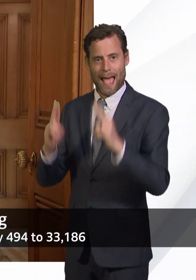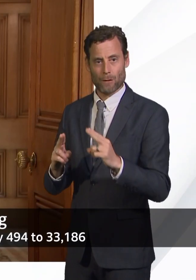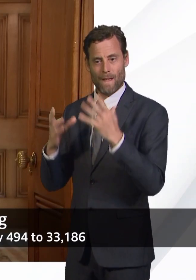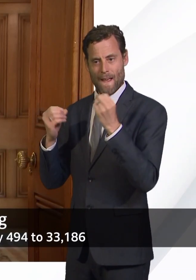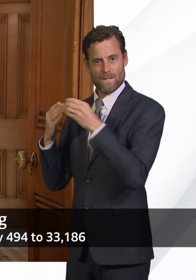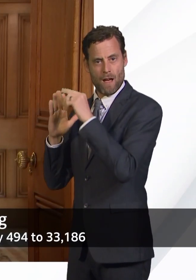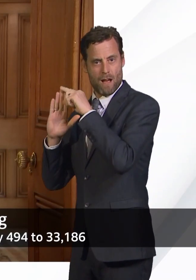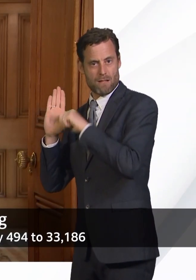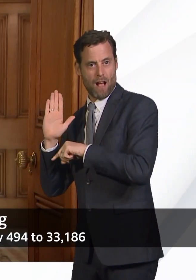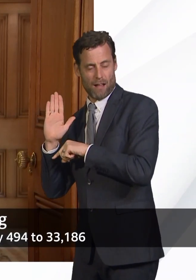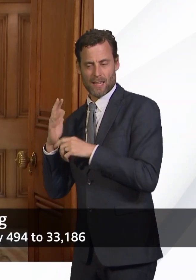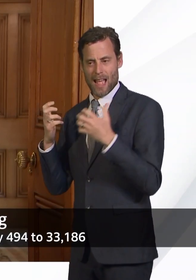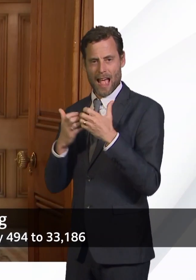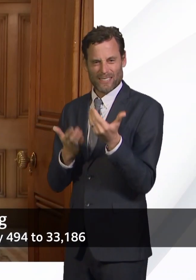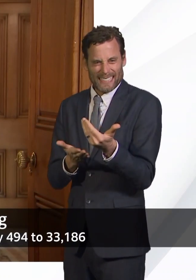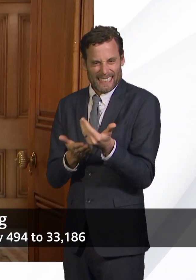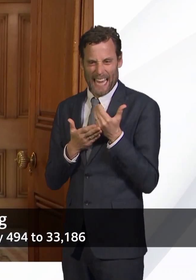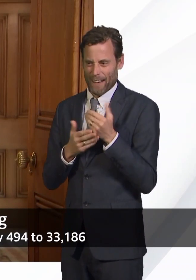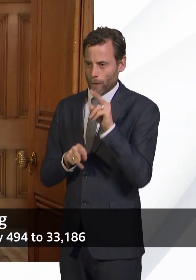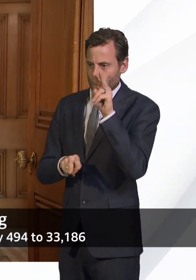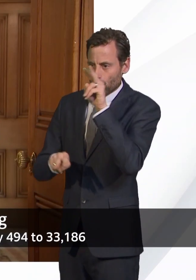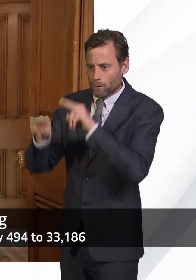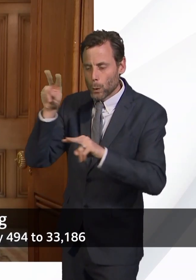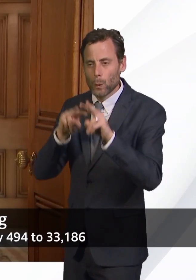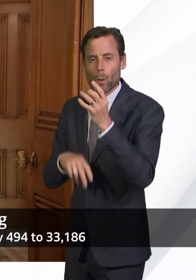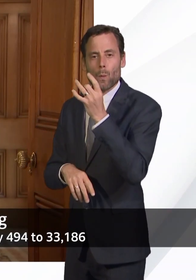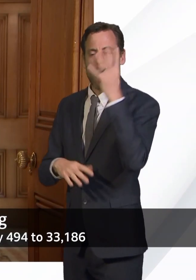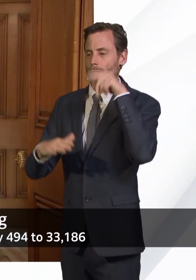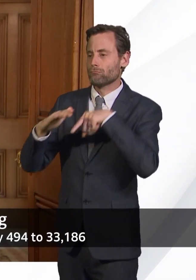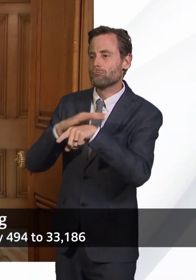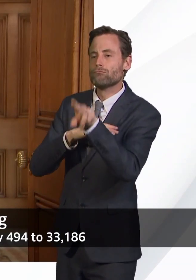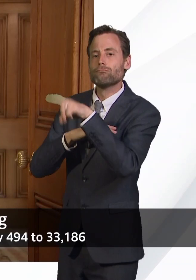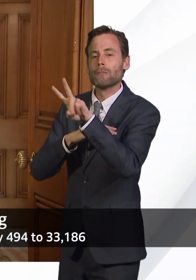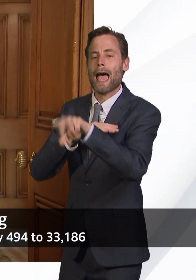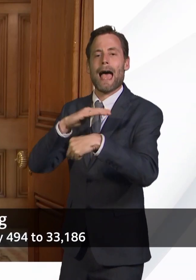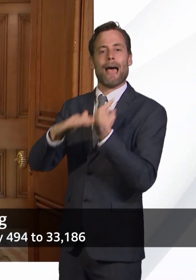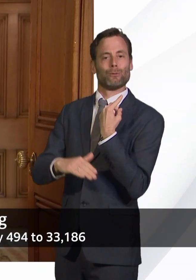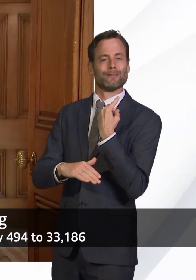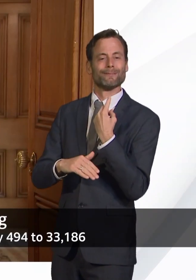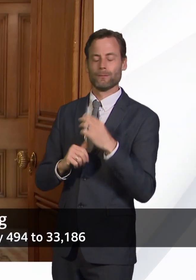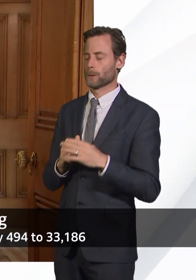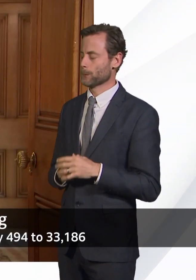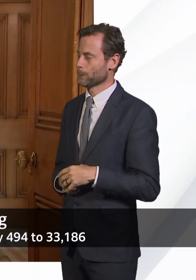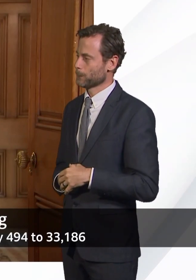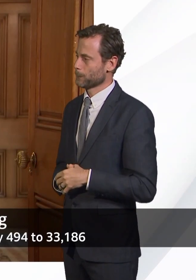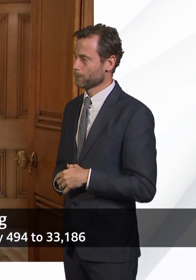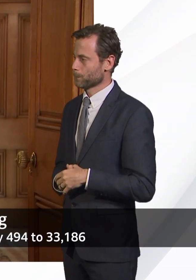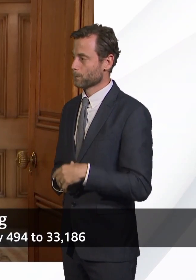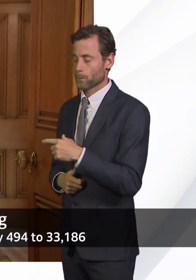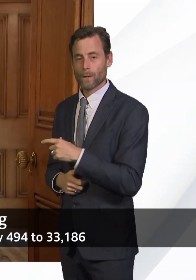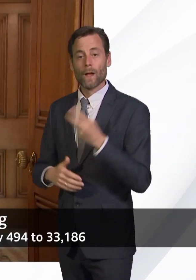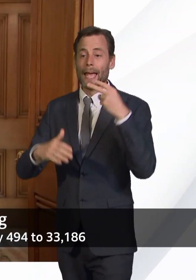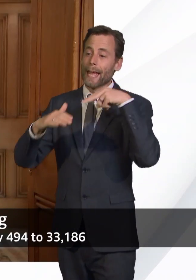moving in and the estate agents and letting agents. These requirements include visits being by appointment